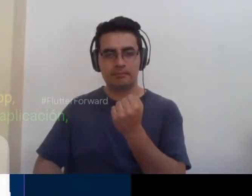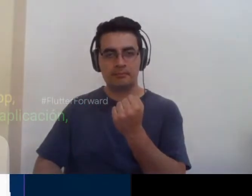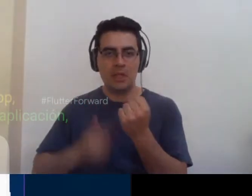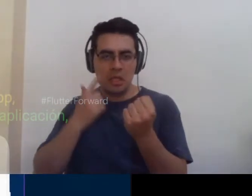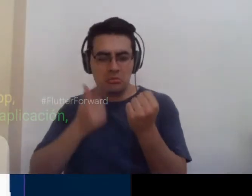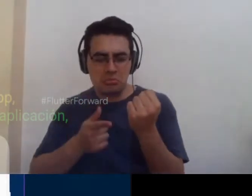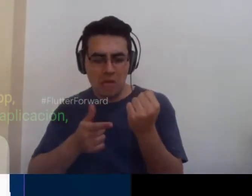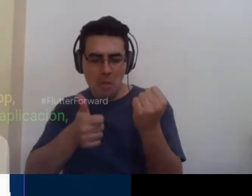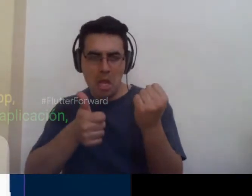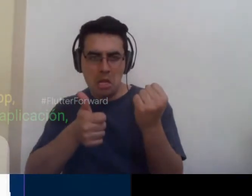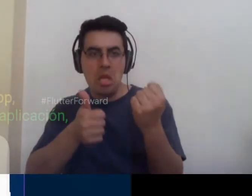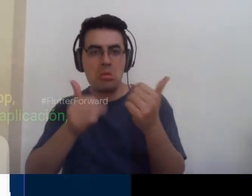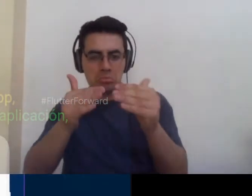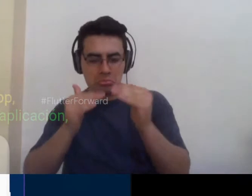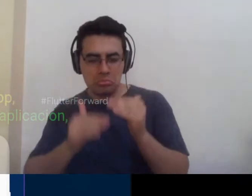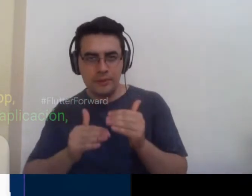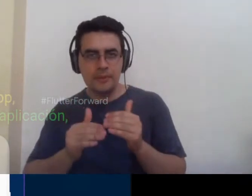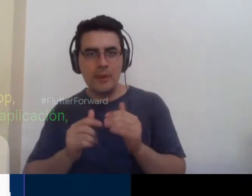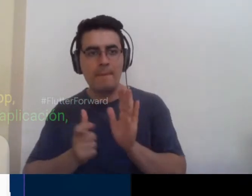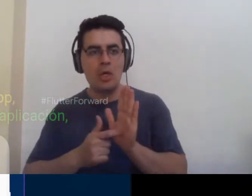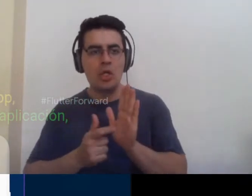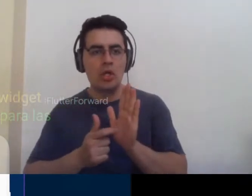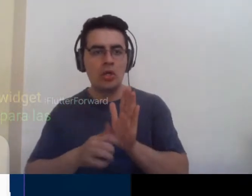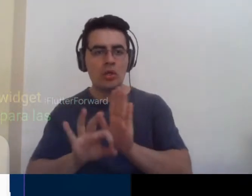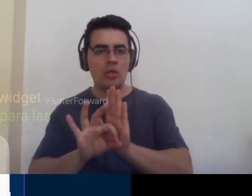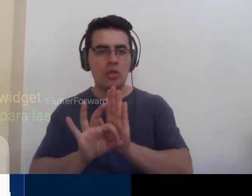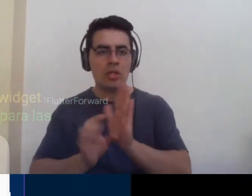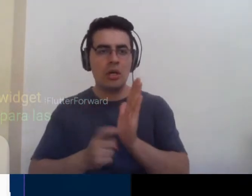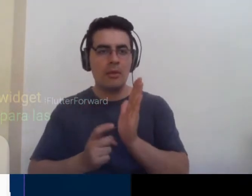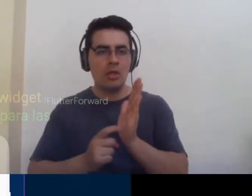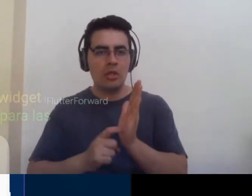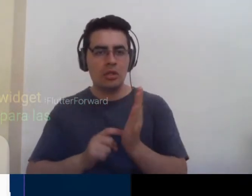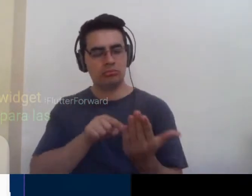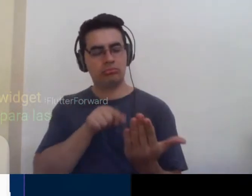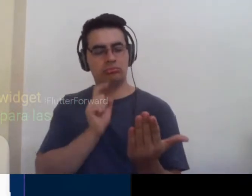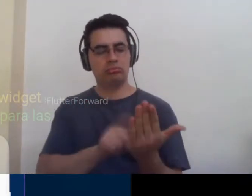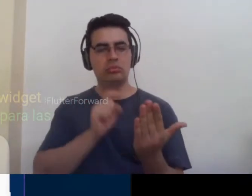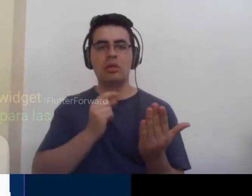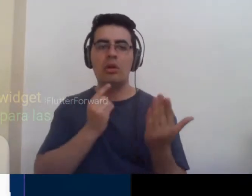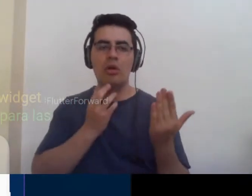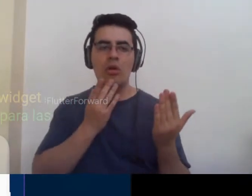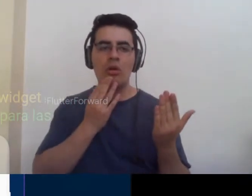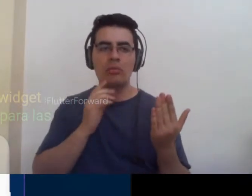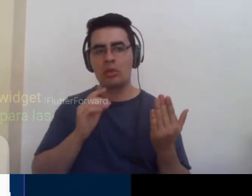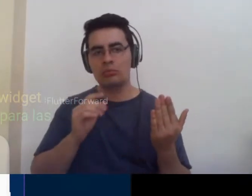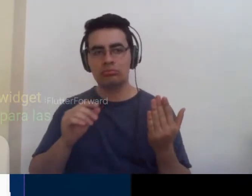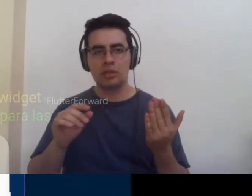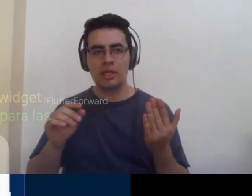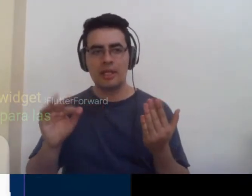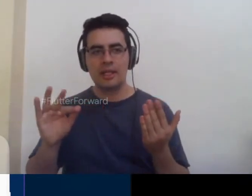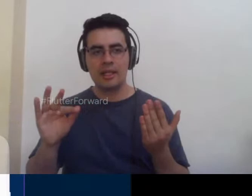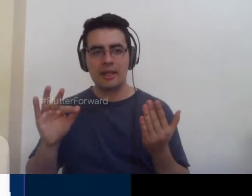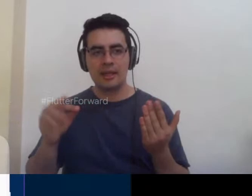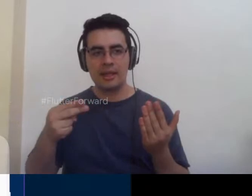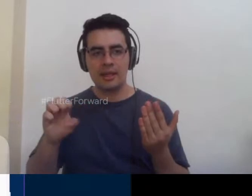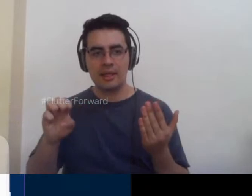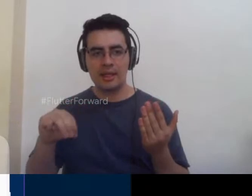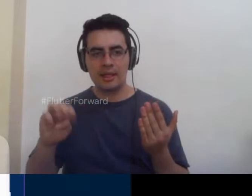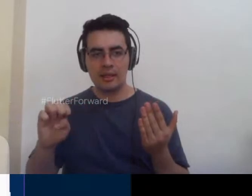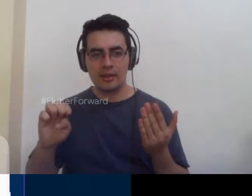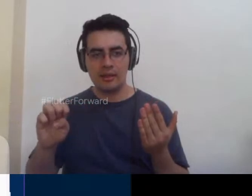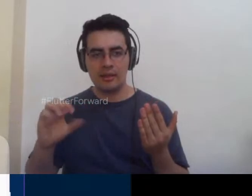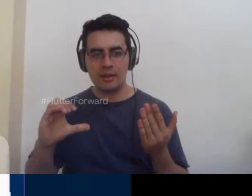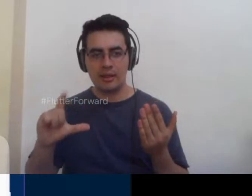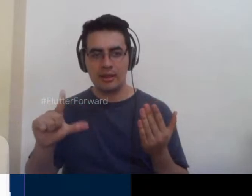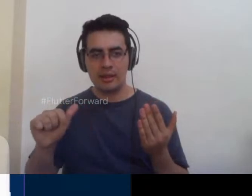We can control the color scheme for our entire app, or we can use theme classes that are specific to the widget classes that we're